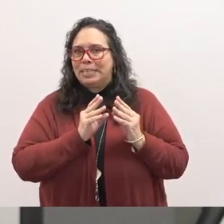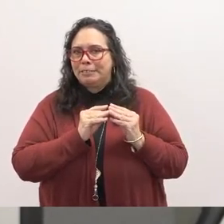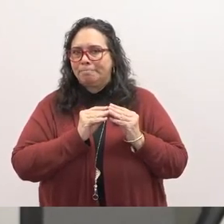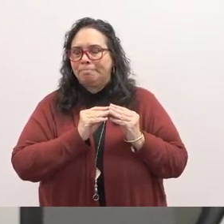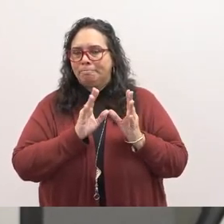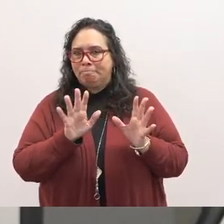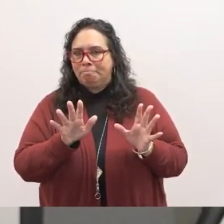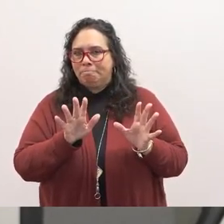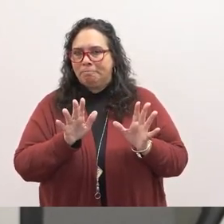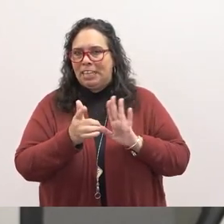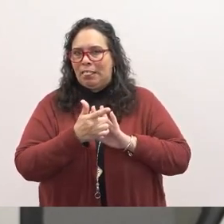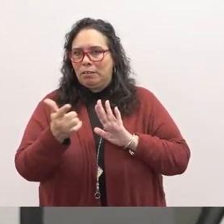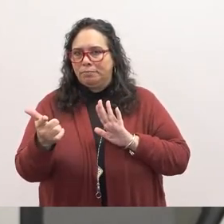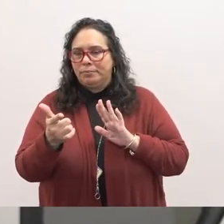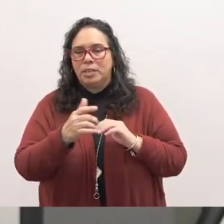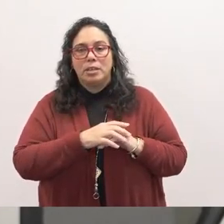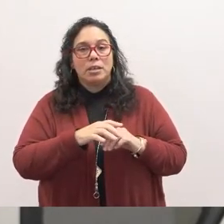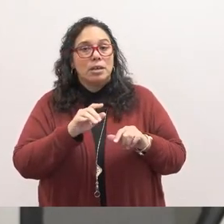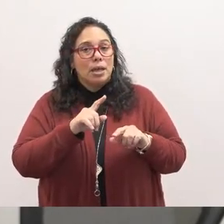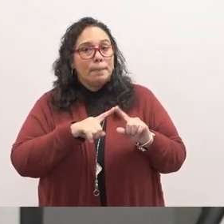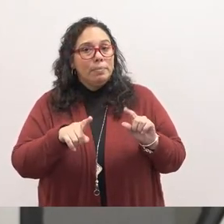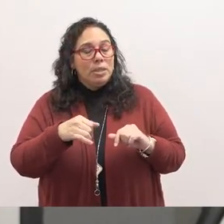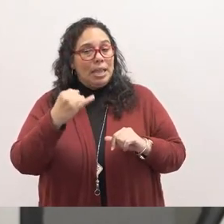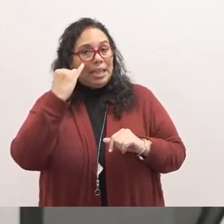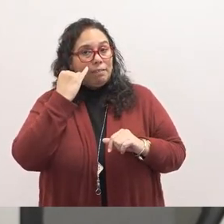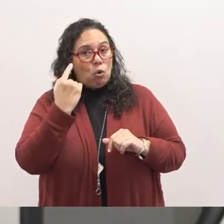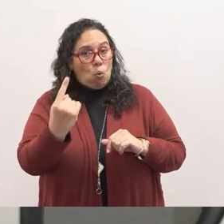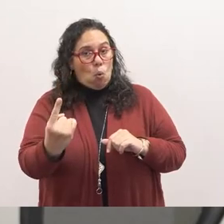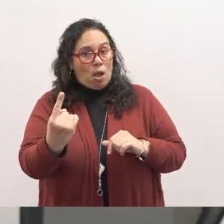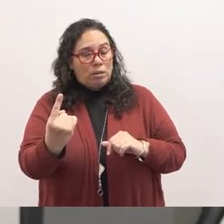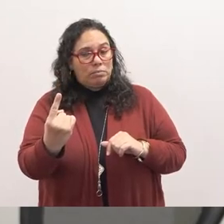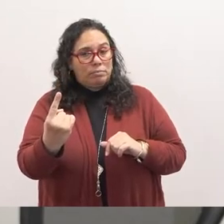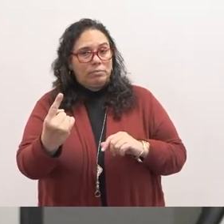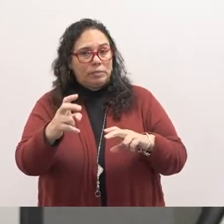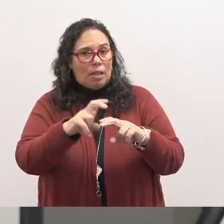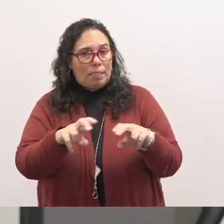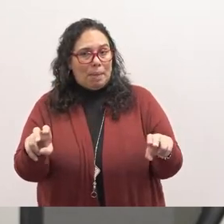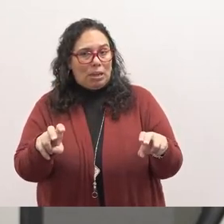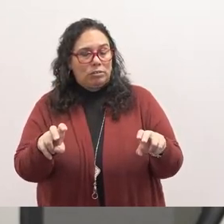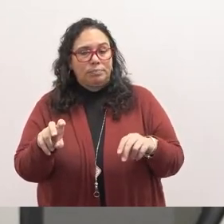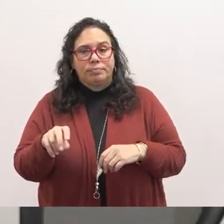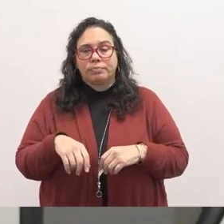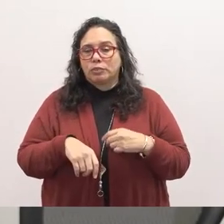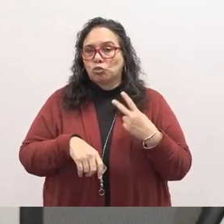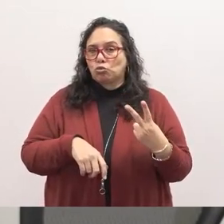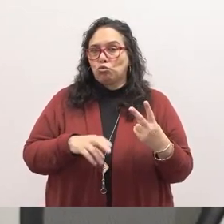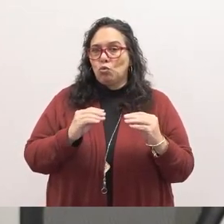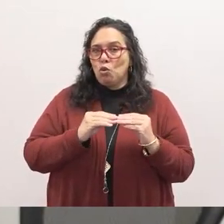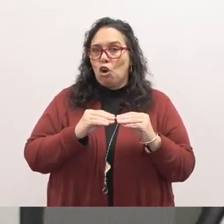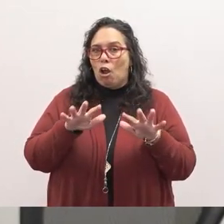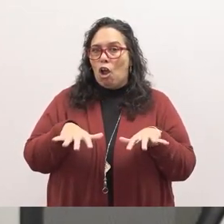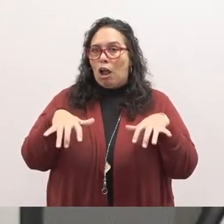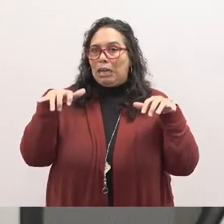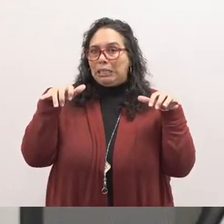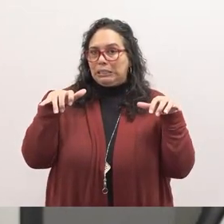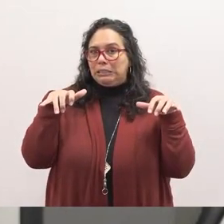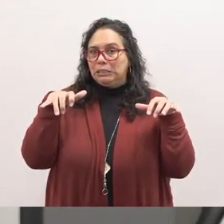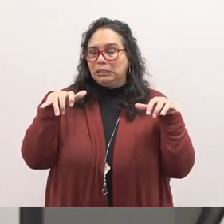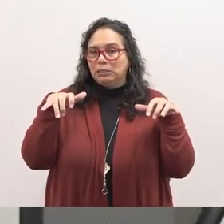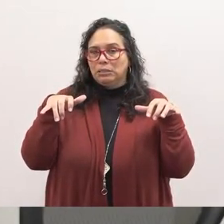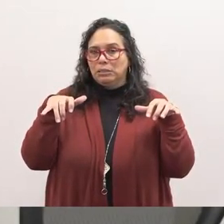I think that would be illegal. But if one of you is on the panel and the others are in the audience and not, again,